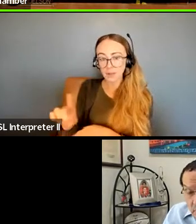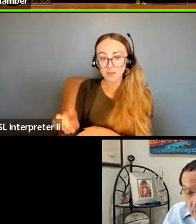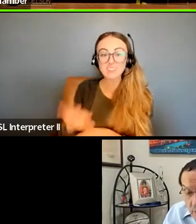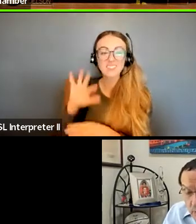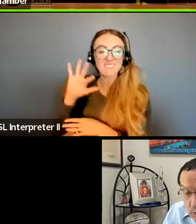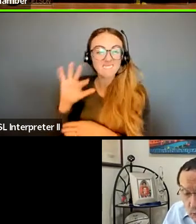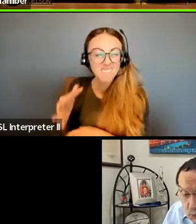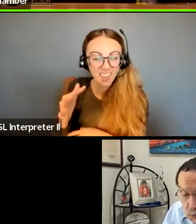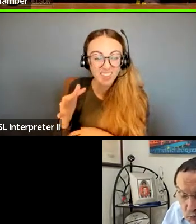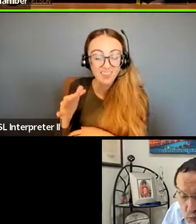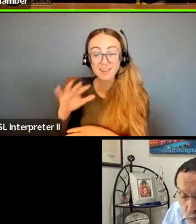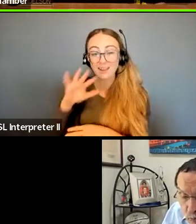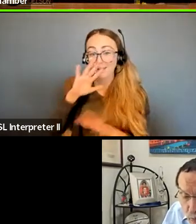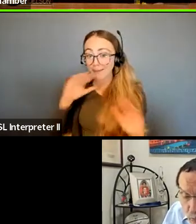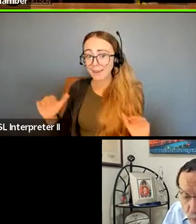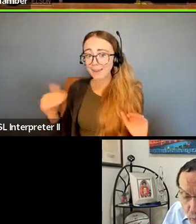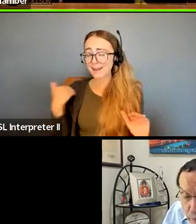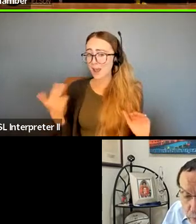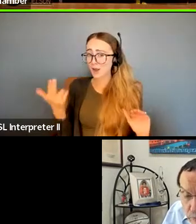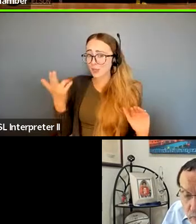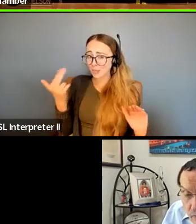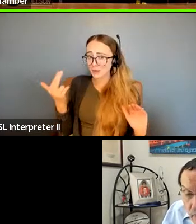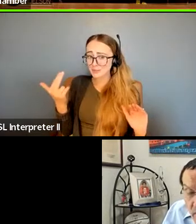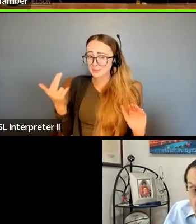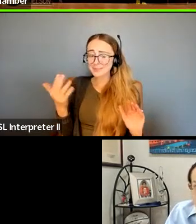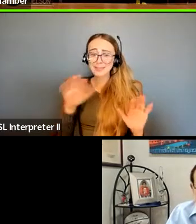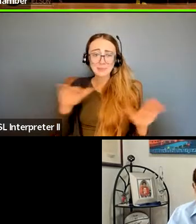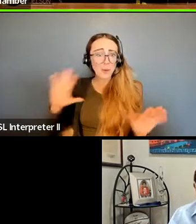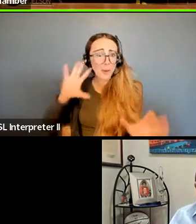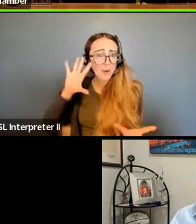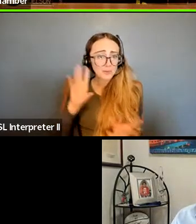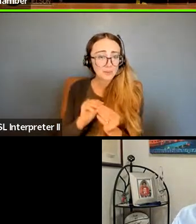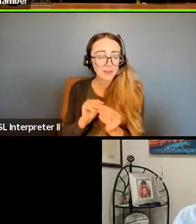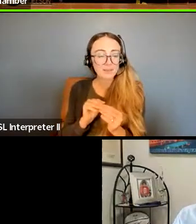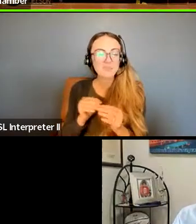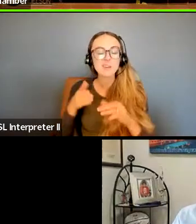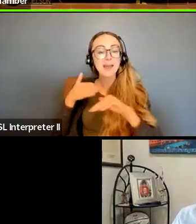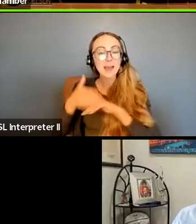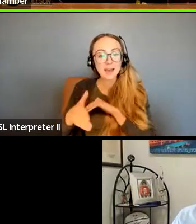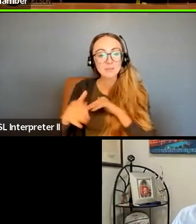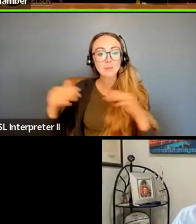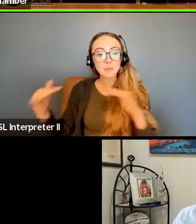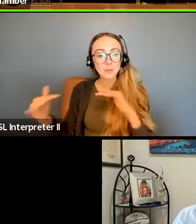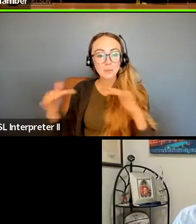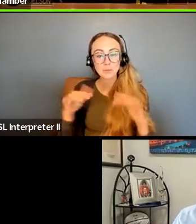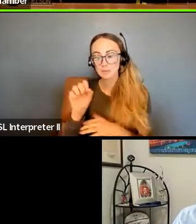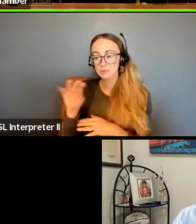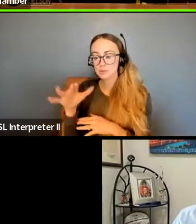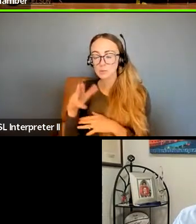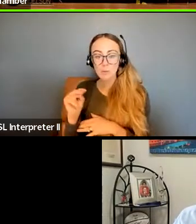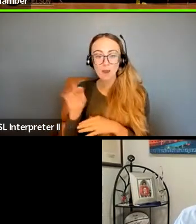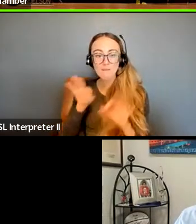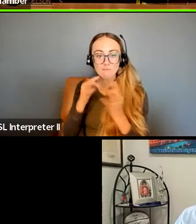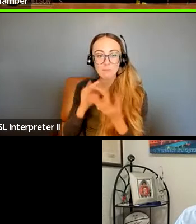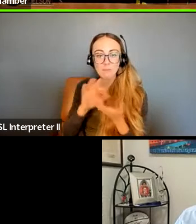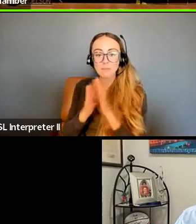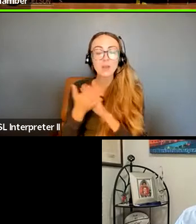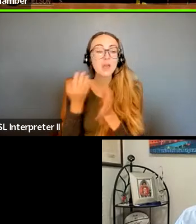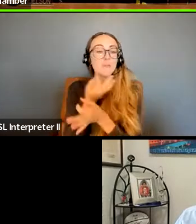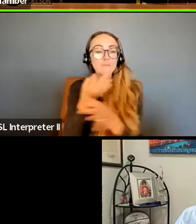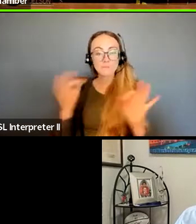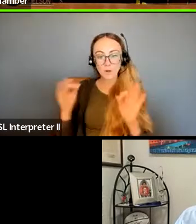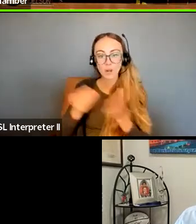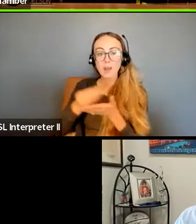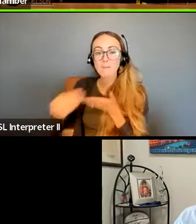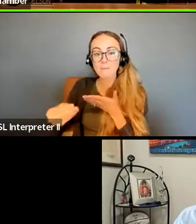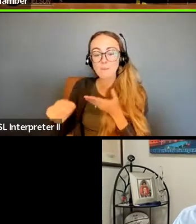children. After the Civil War, the Swan family, having been freed, bought a plot of land